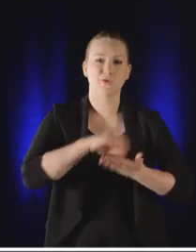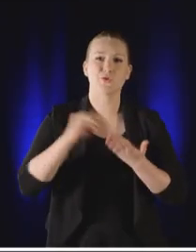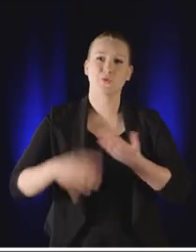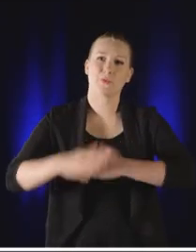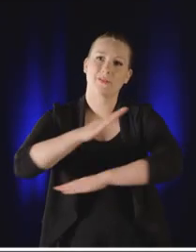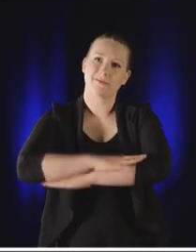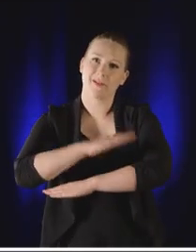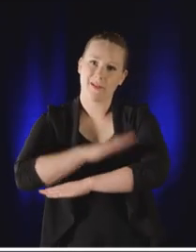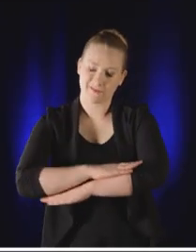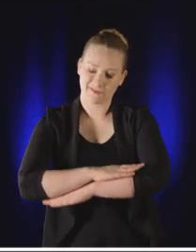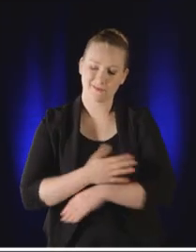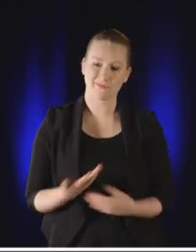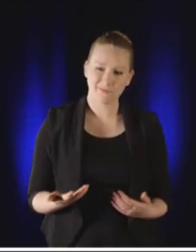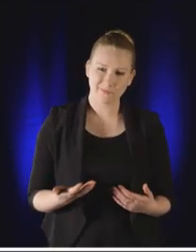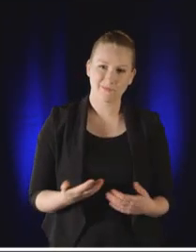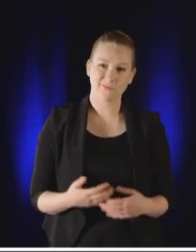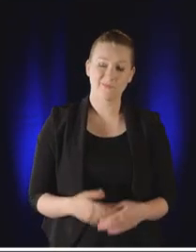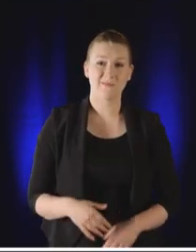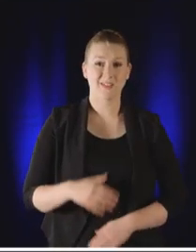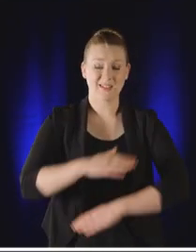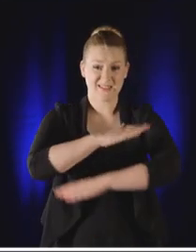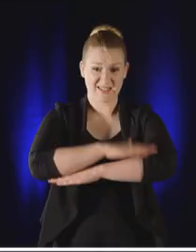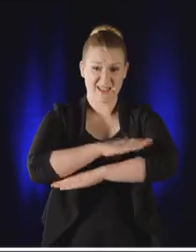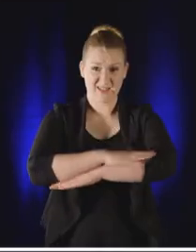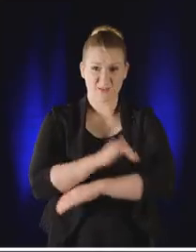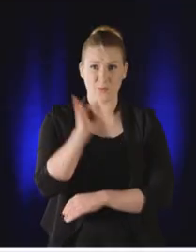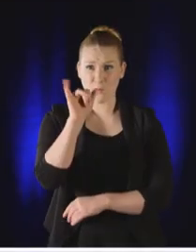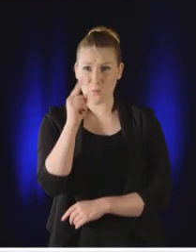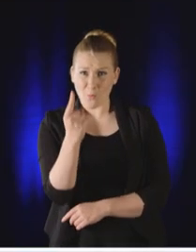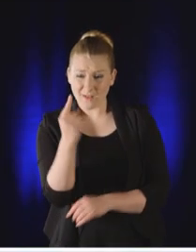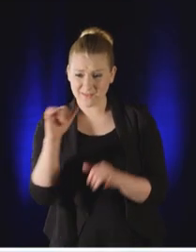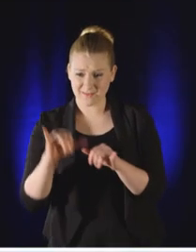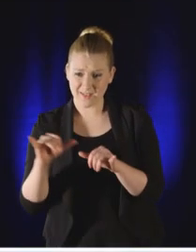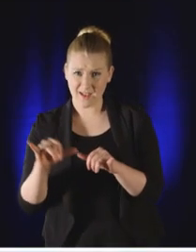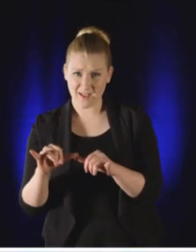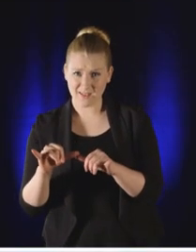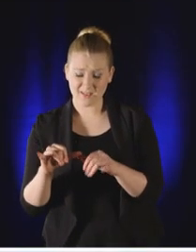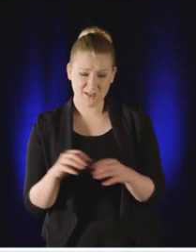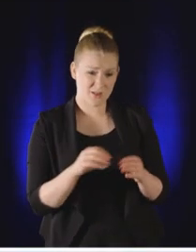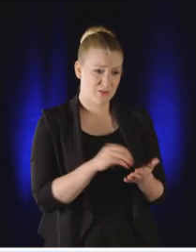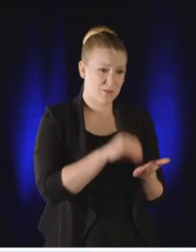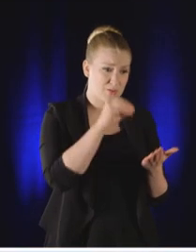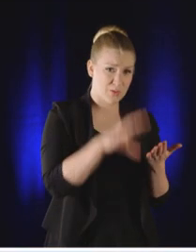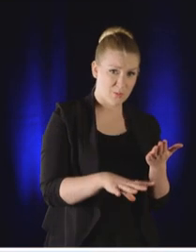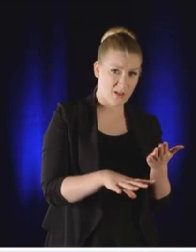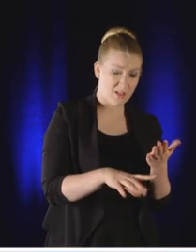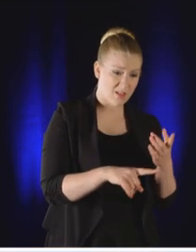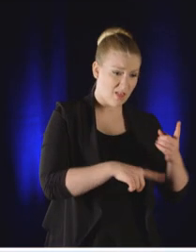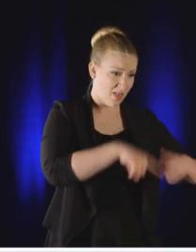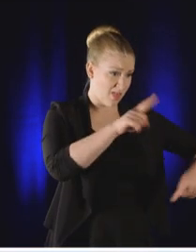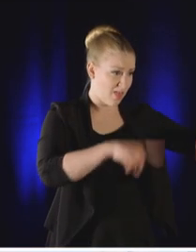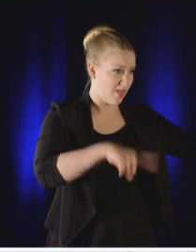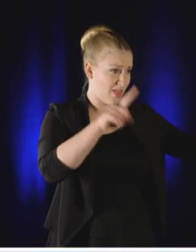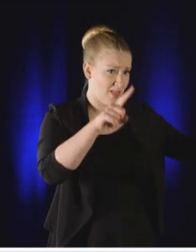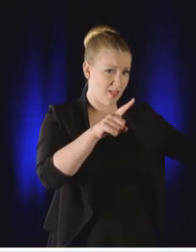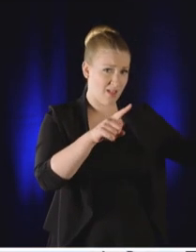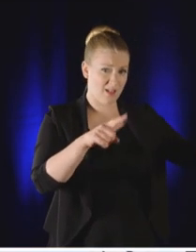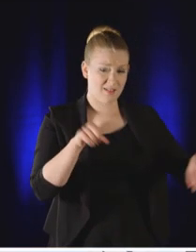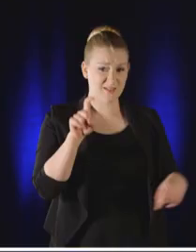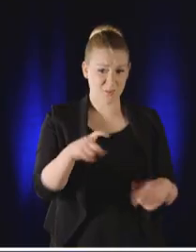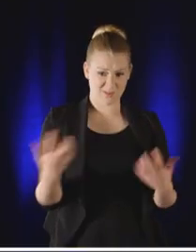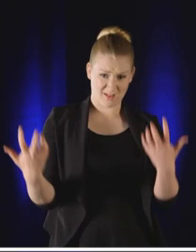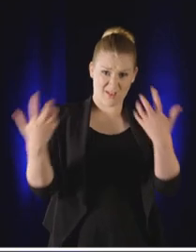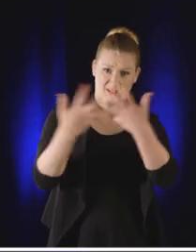desks. Now, these desks are one-sized, and they're expected to fit all of students' body types and